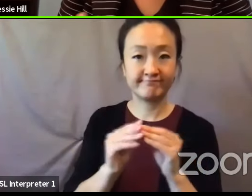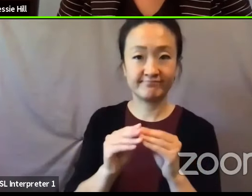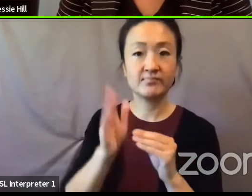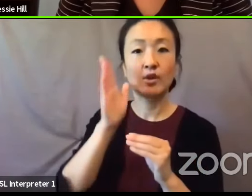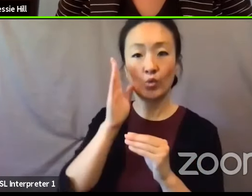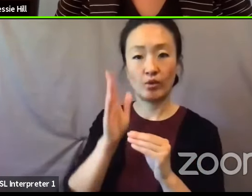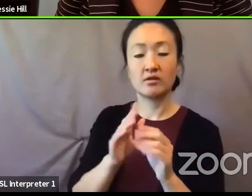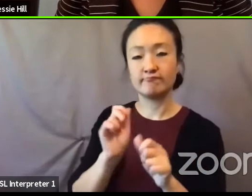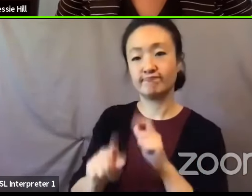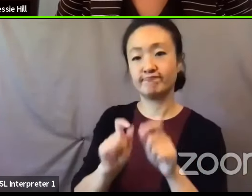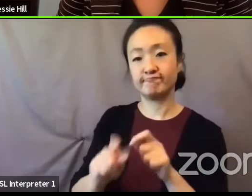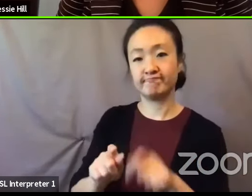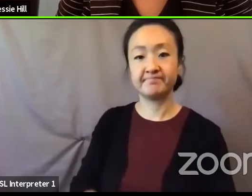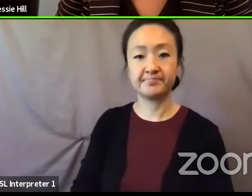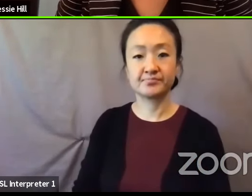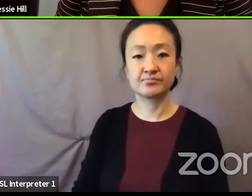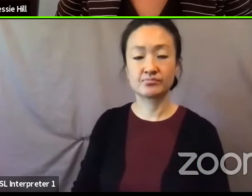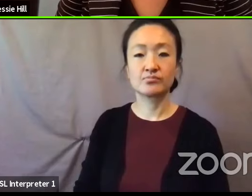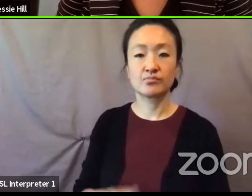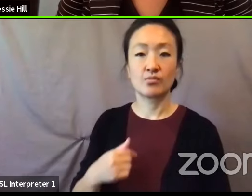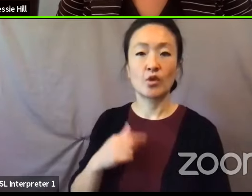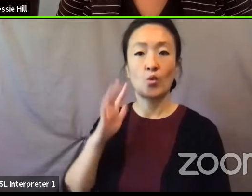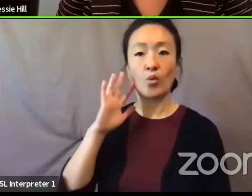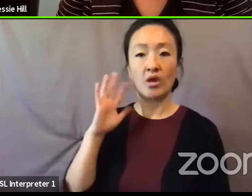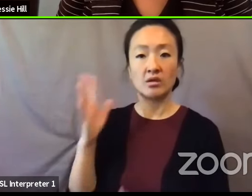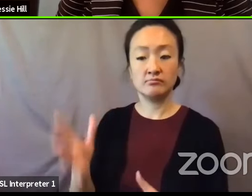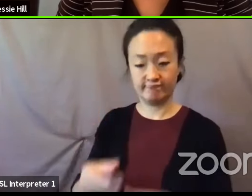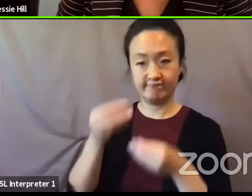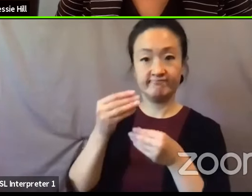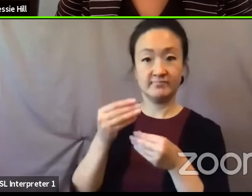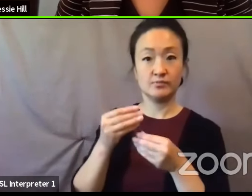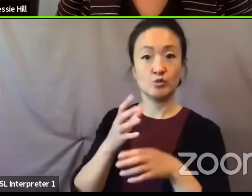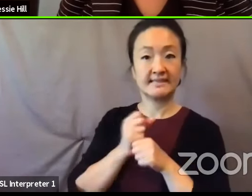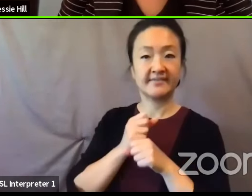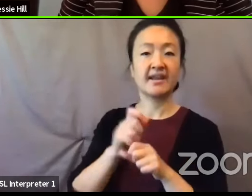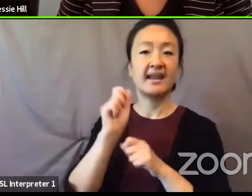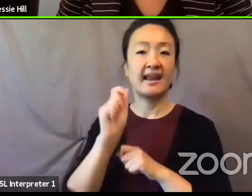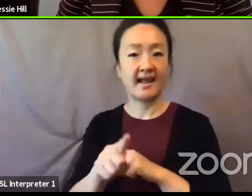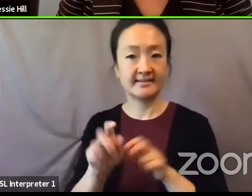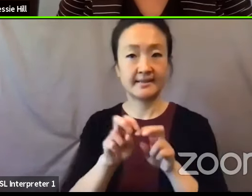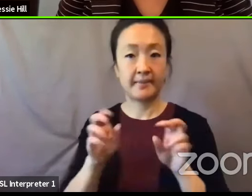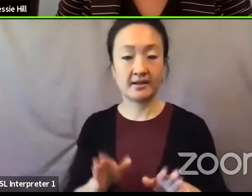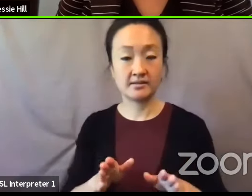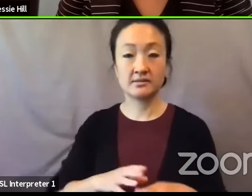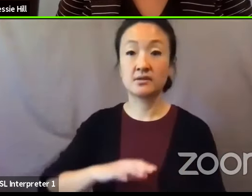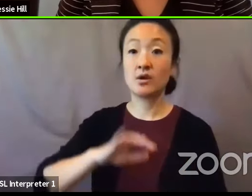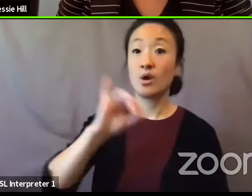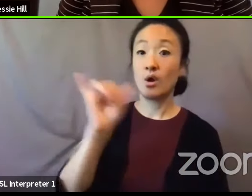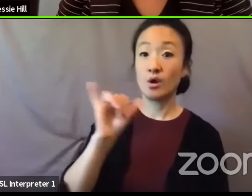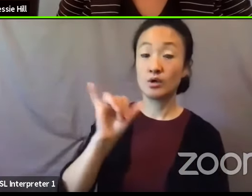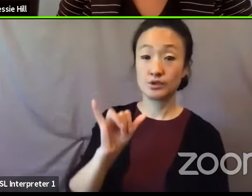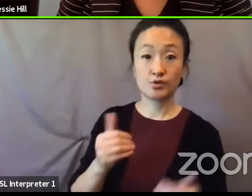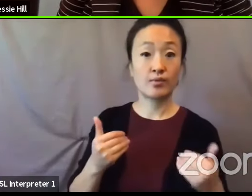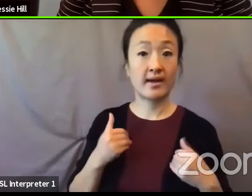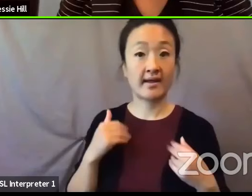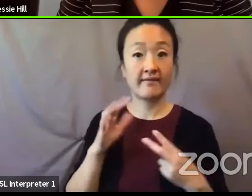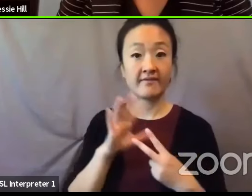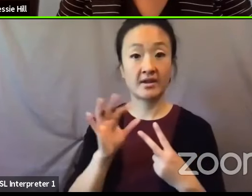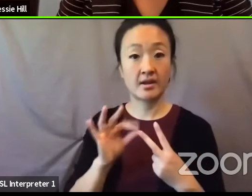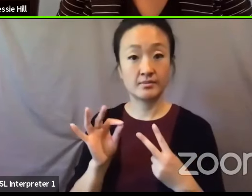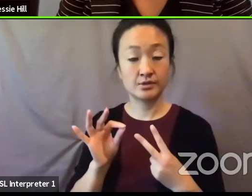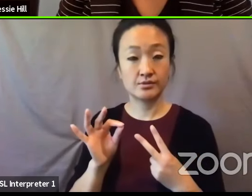then be moderated and asked to the panelists. There is also apparently a way to